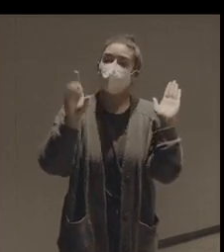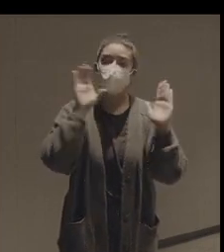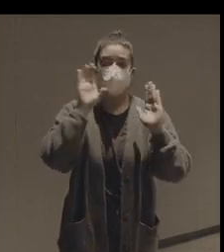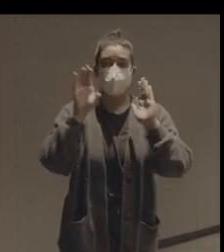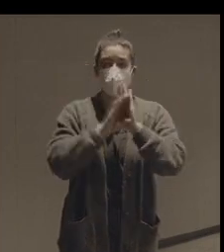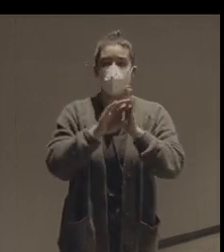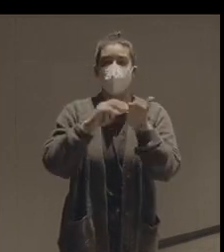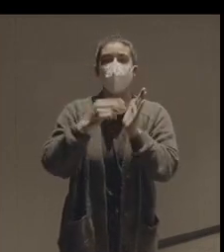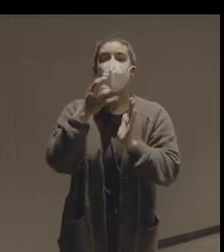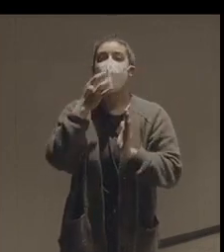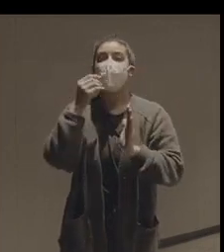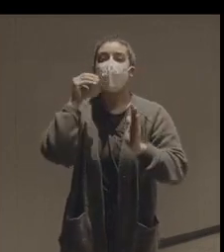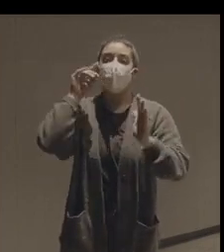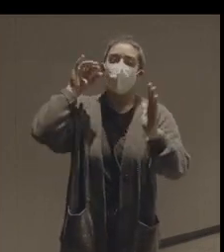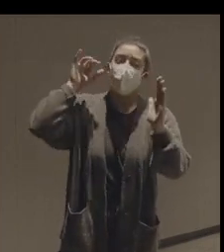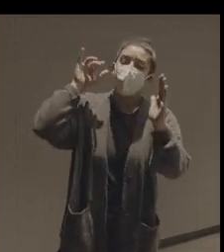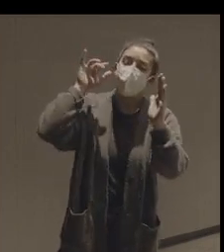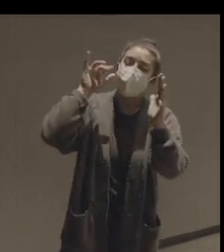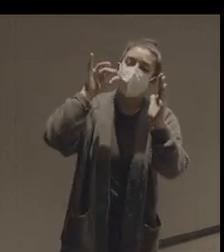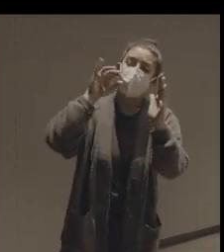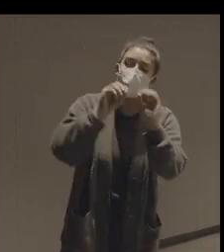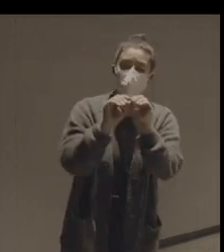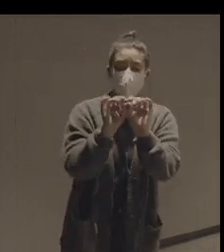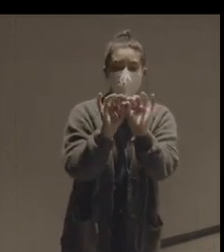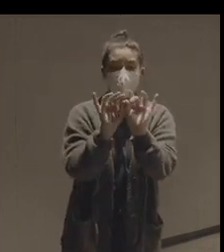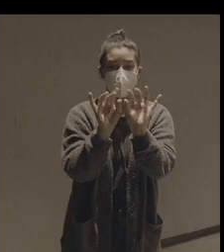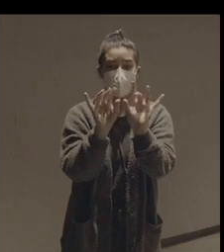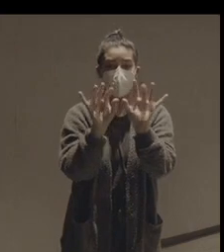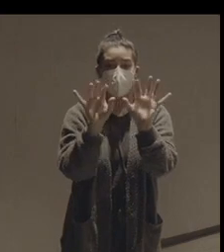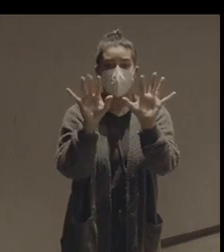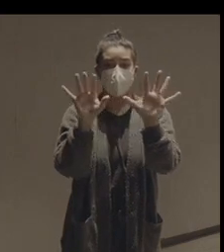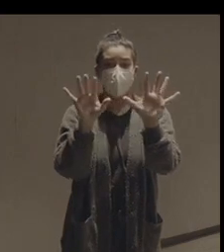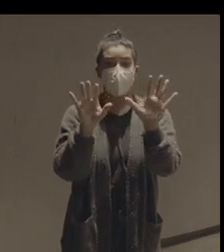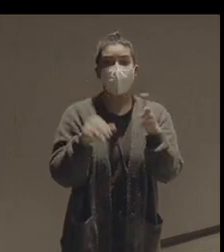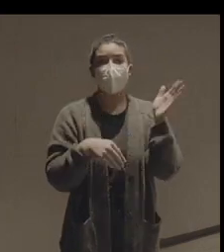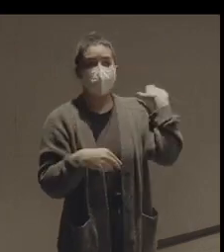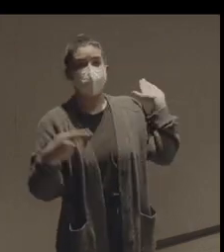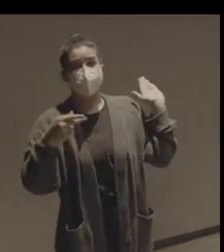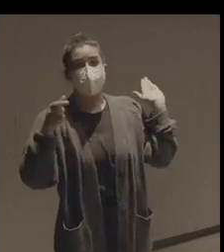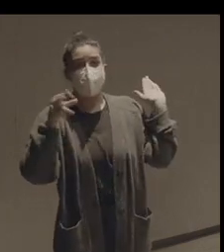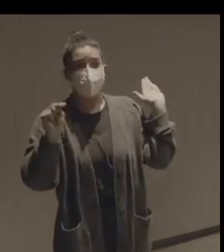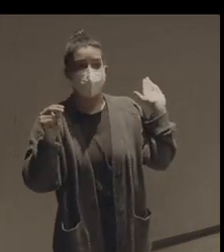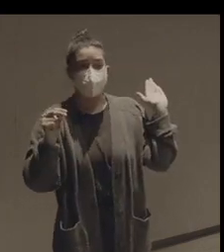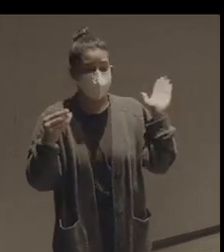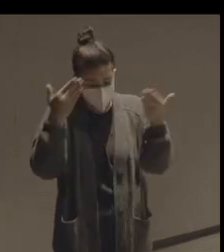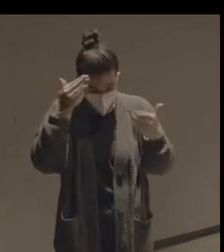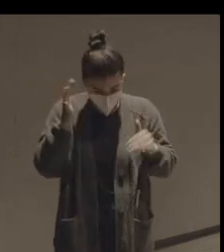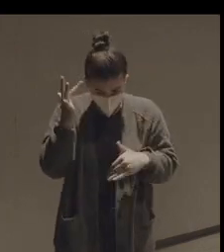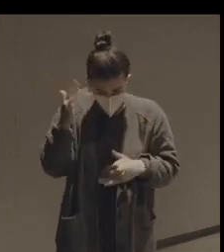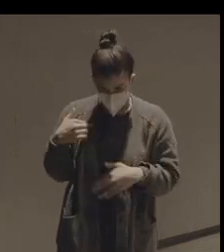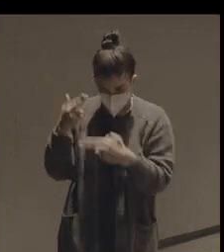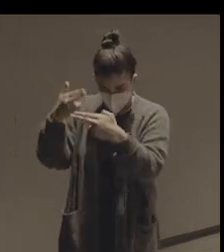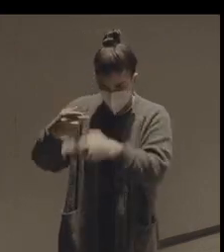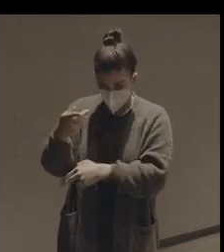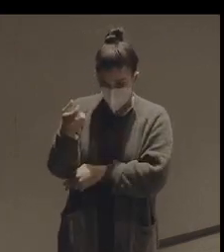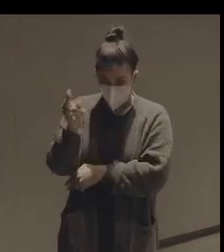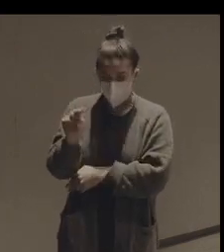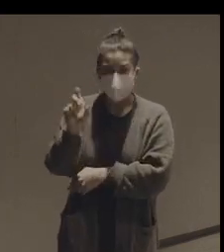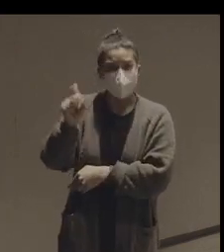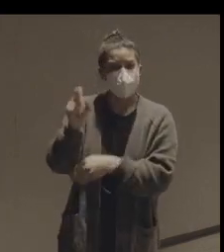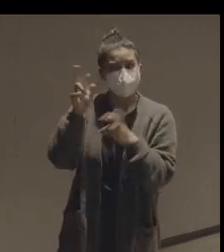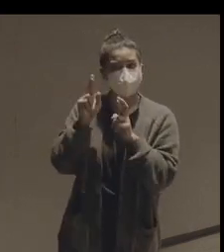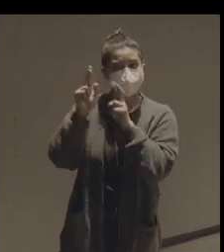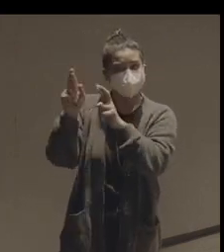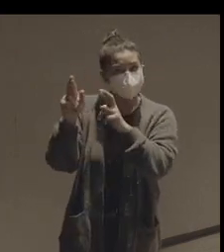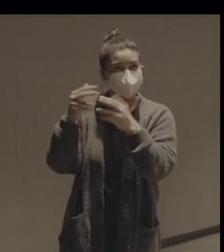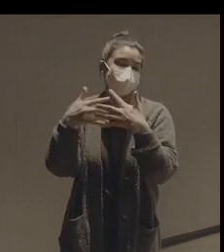This is Helen, and I don't know why I call her Helen because I haven't met her, but some people find my lens works very mesmerizing.